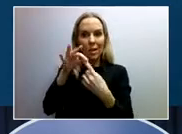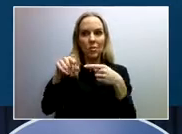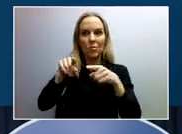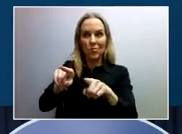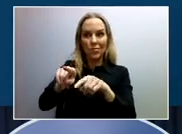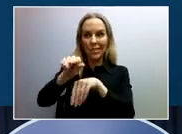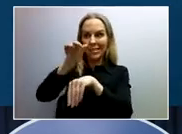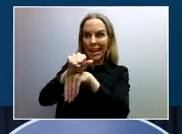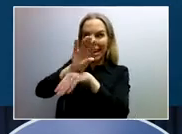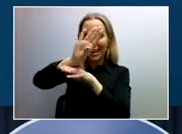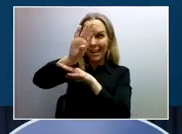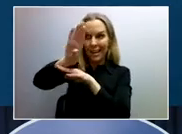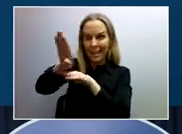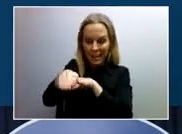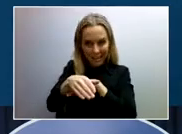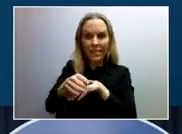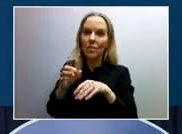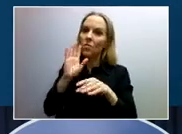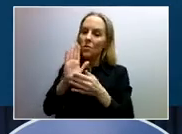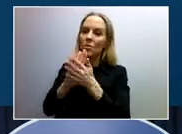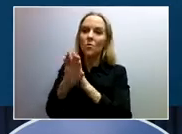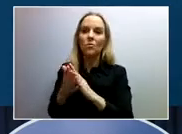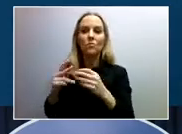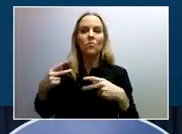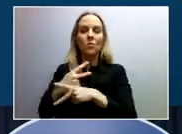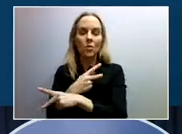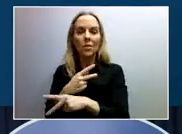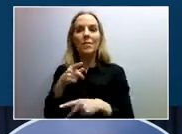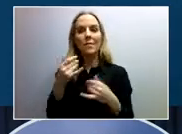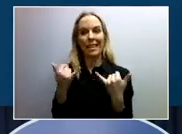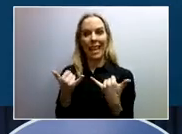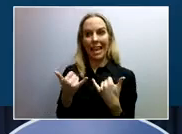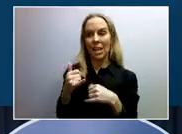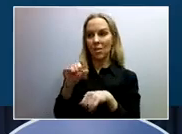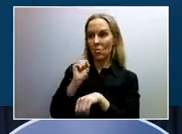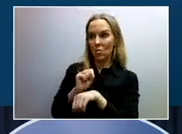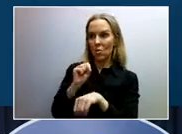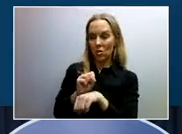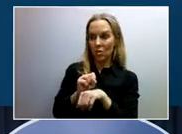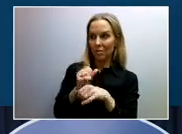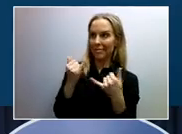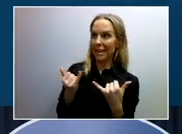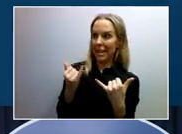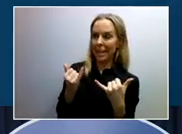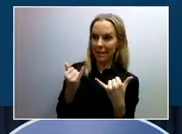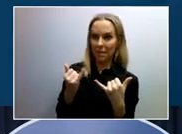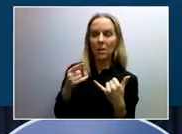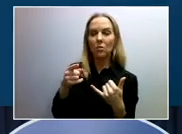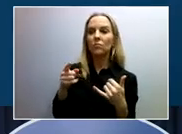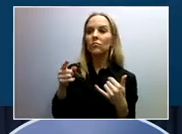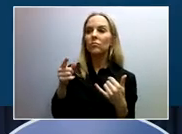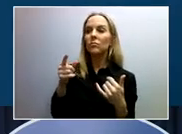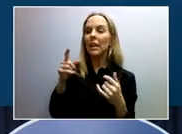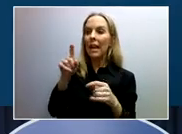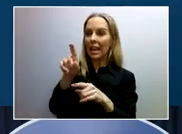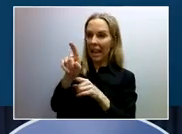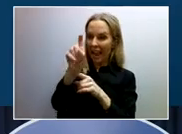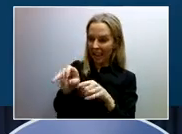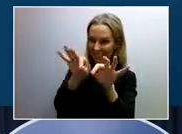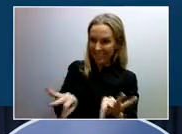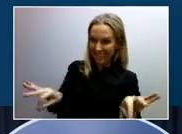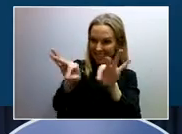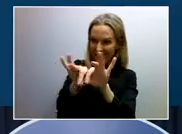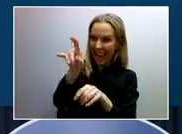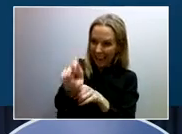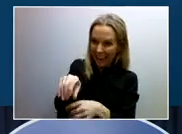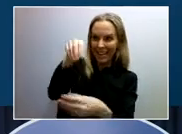So if you are at work today, you are not doing an essential function where you have to be in that